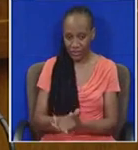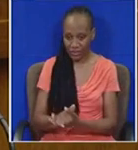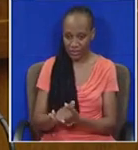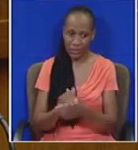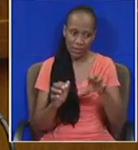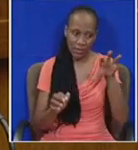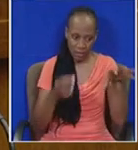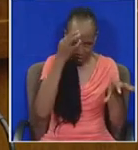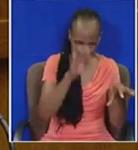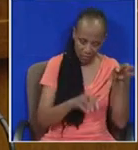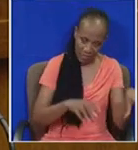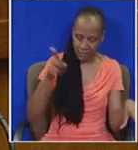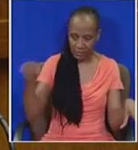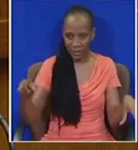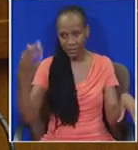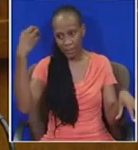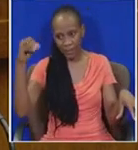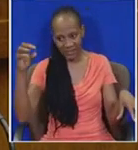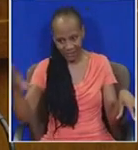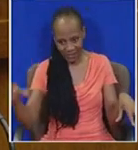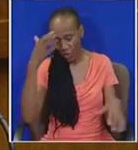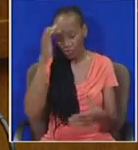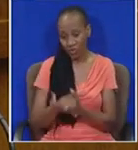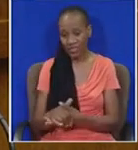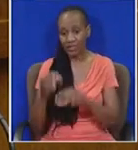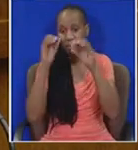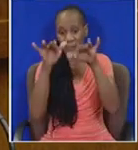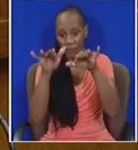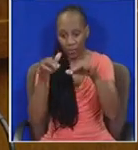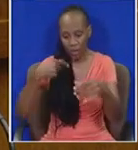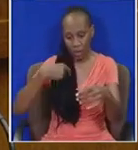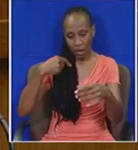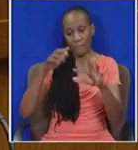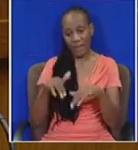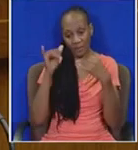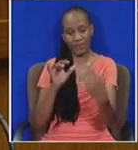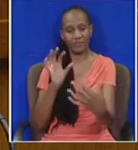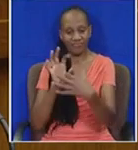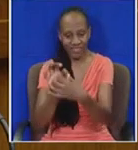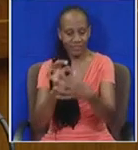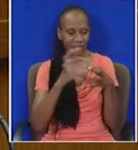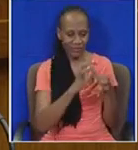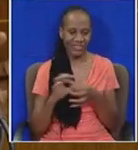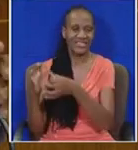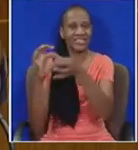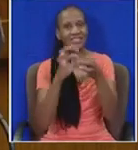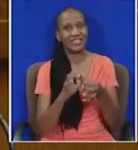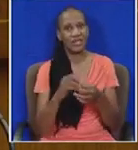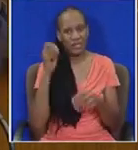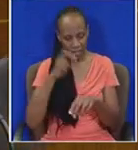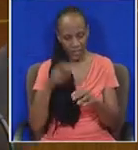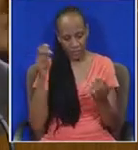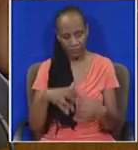investors, trust between us and the citizenry, the law that governs, that ensures